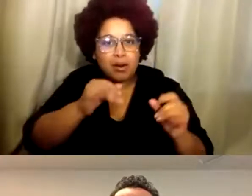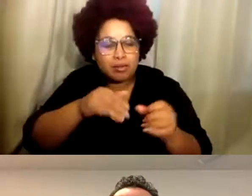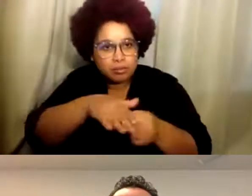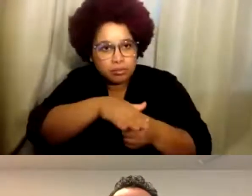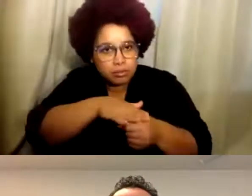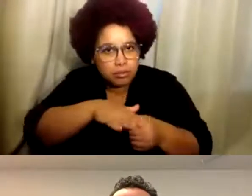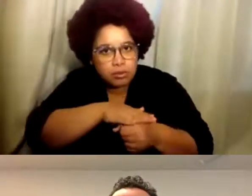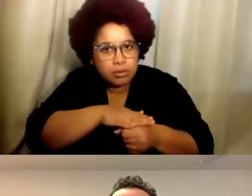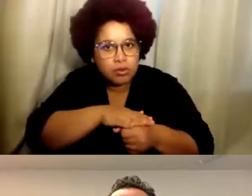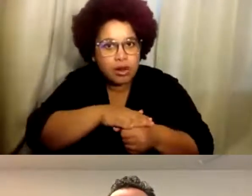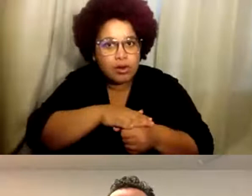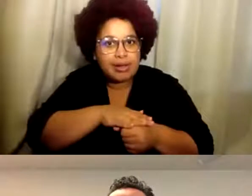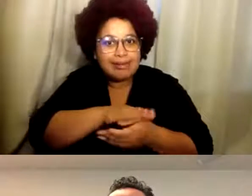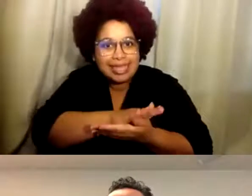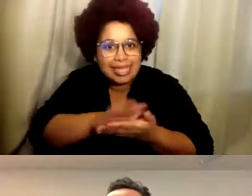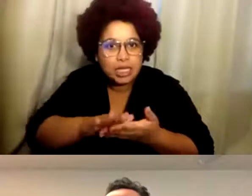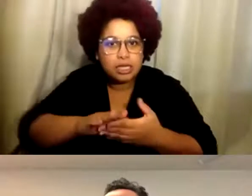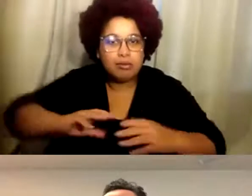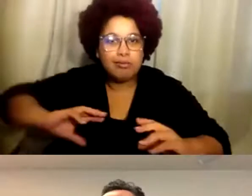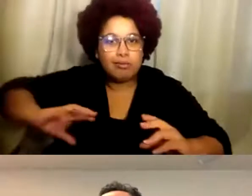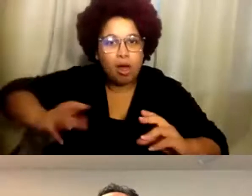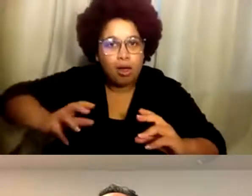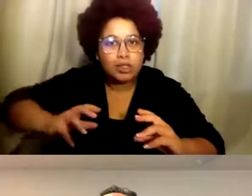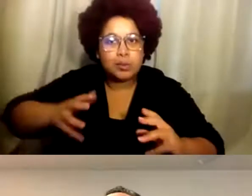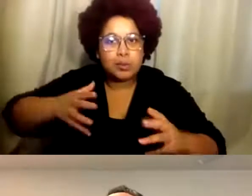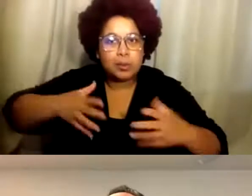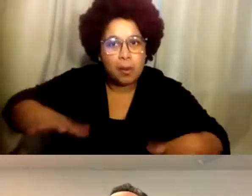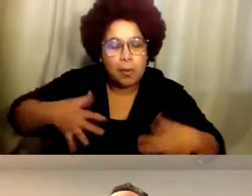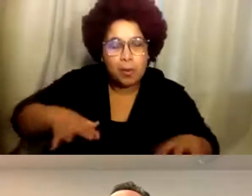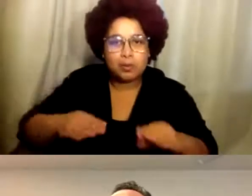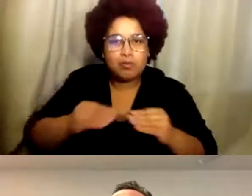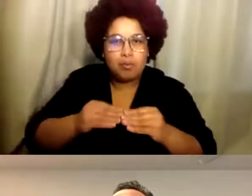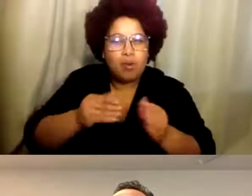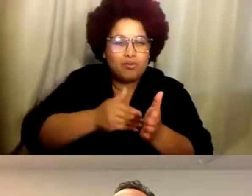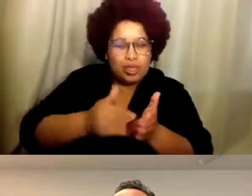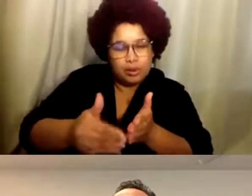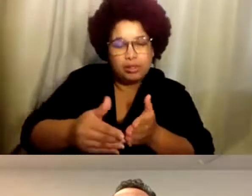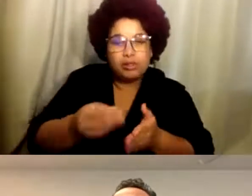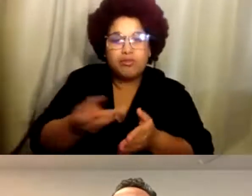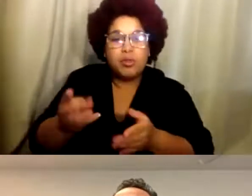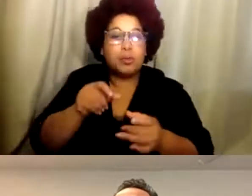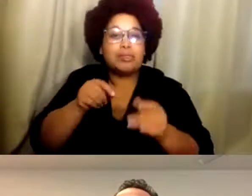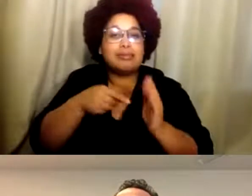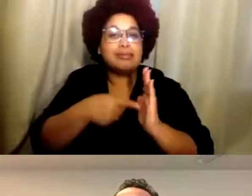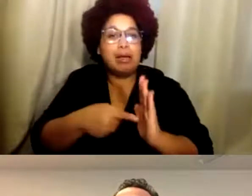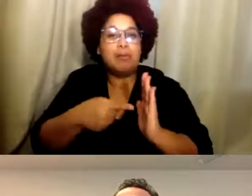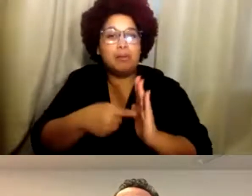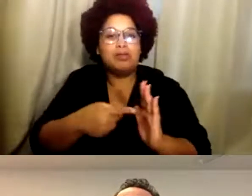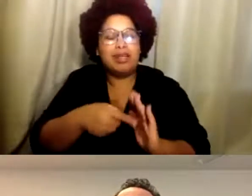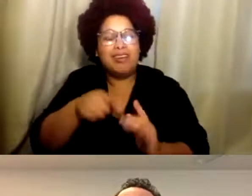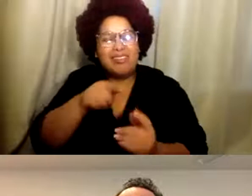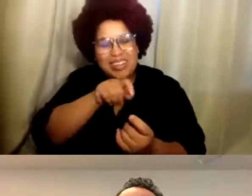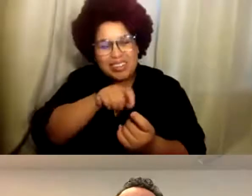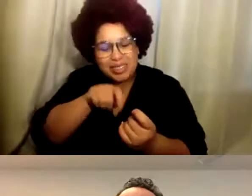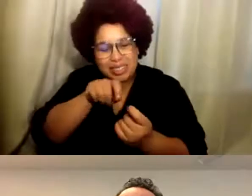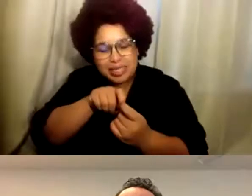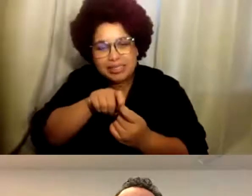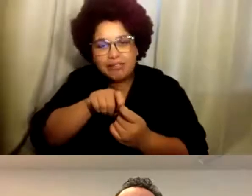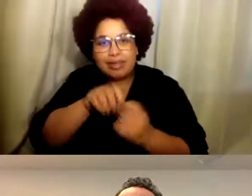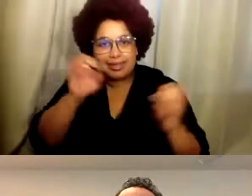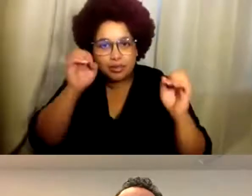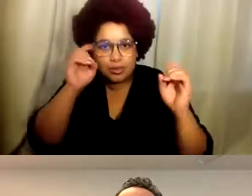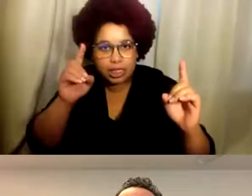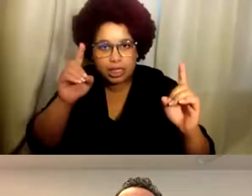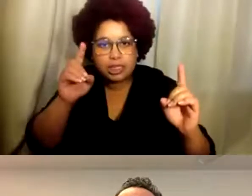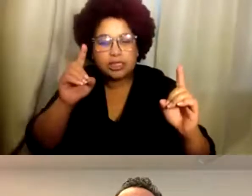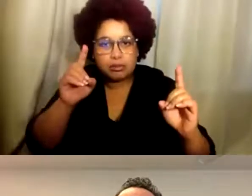space clean, laundering clothes more frequently. So those are just some examples of very targeted educational things that we did,